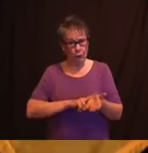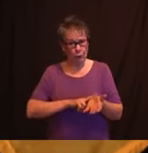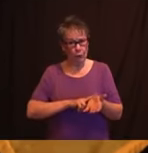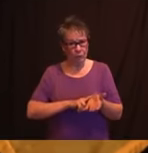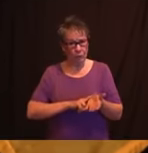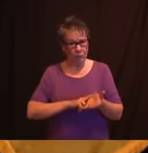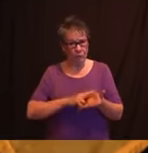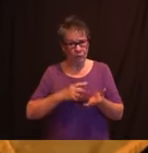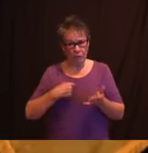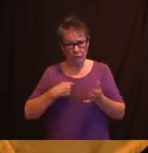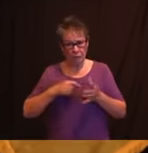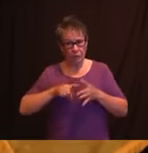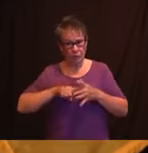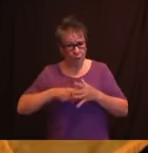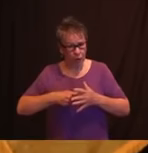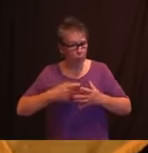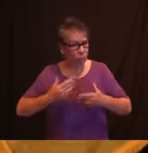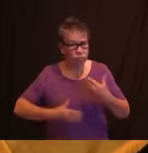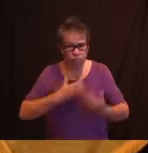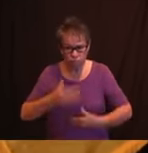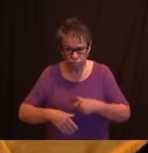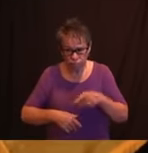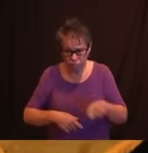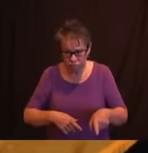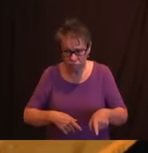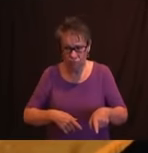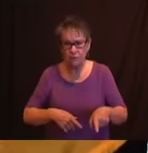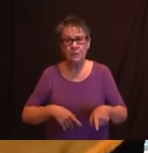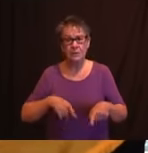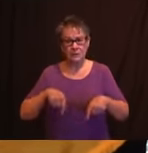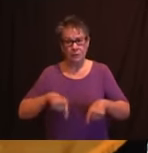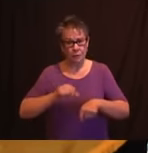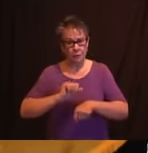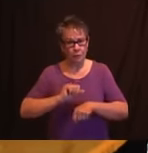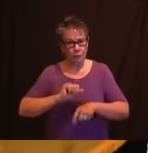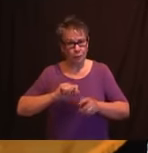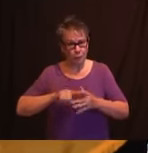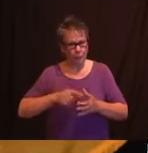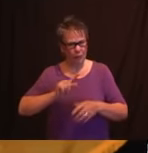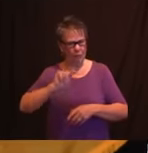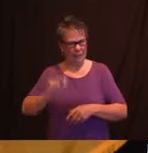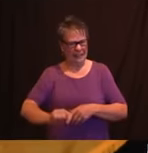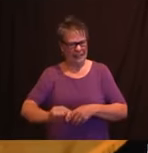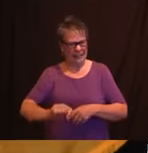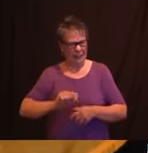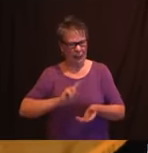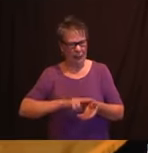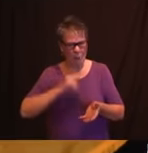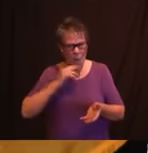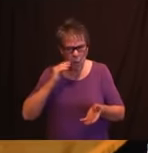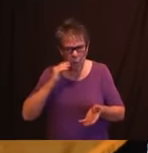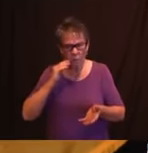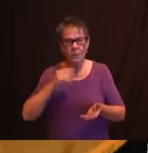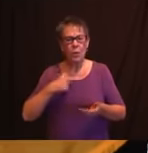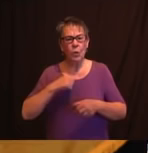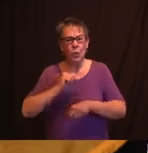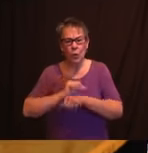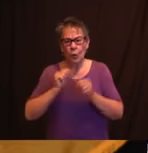for vulnerable populations in Trenton, in Newark, in New